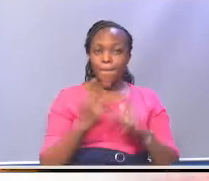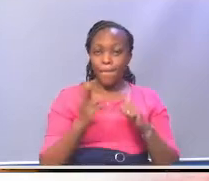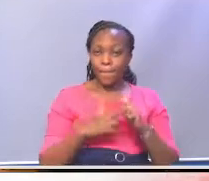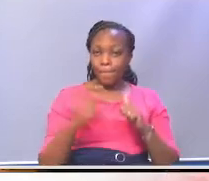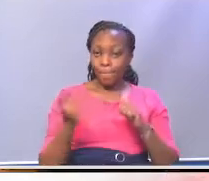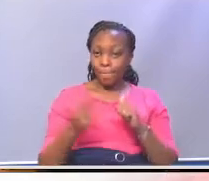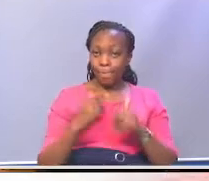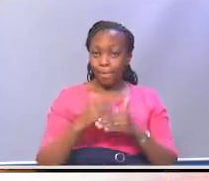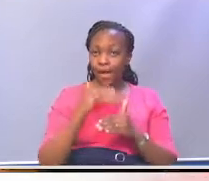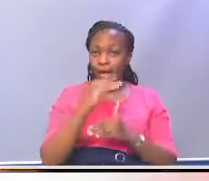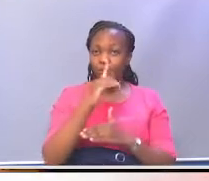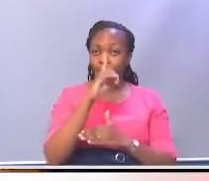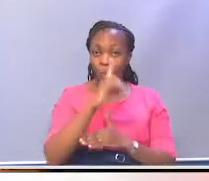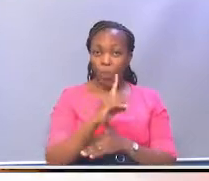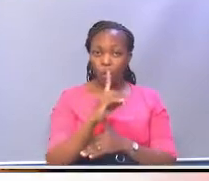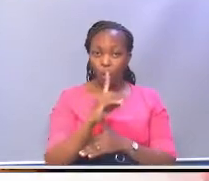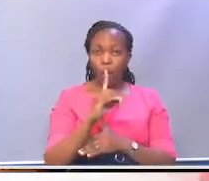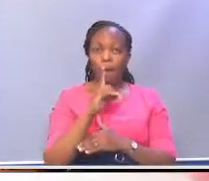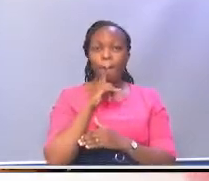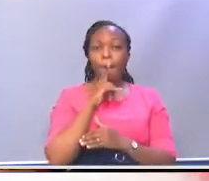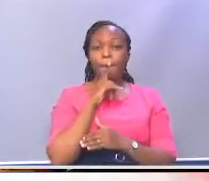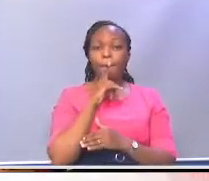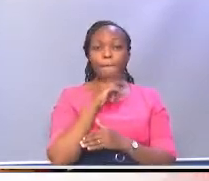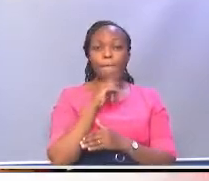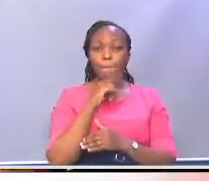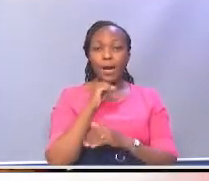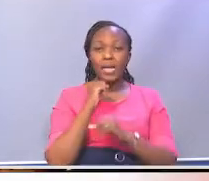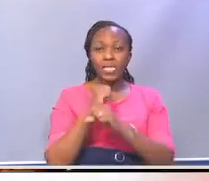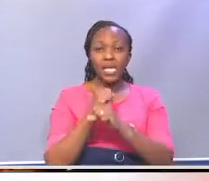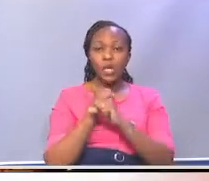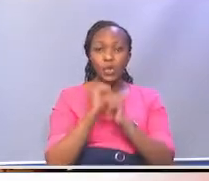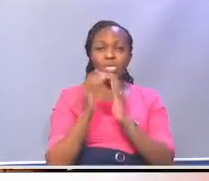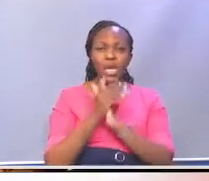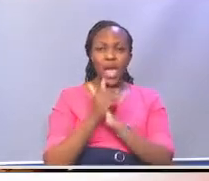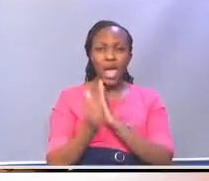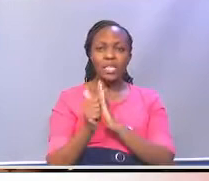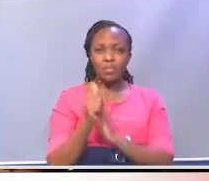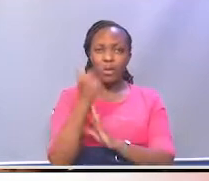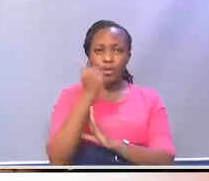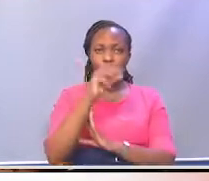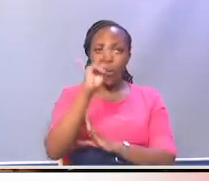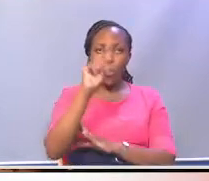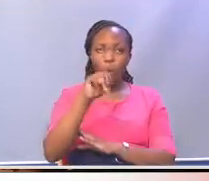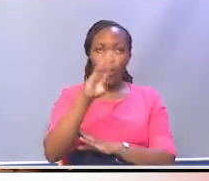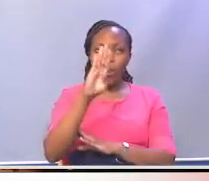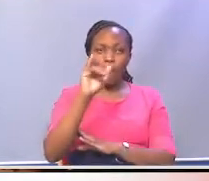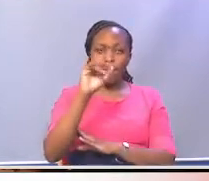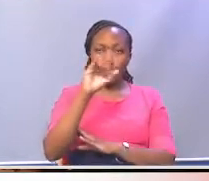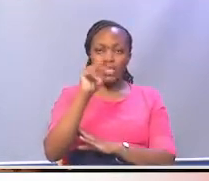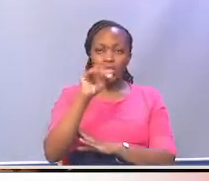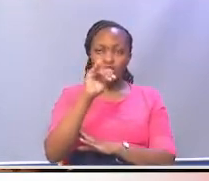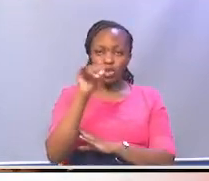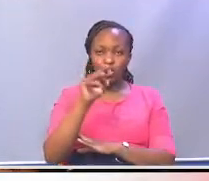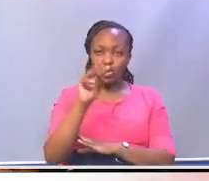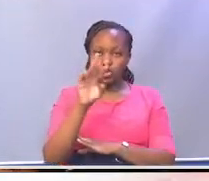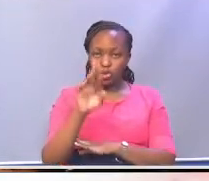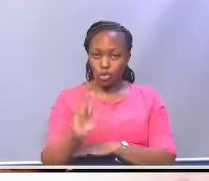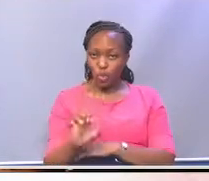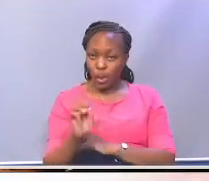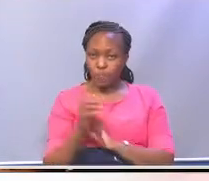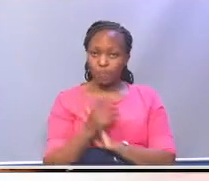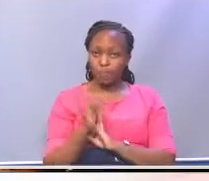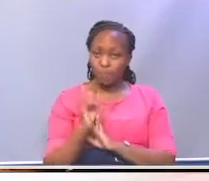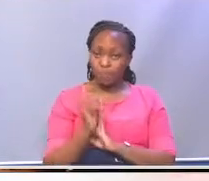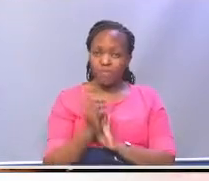of security expert Mwenda Mbijiwe. His brother Nicholas Bundi has decided to start the journey of searching for